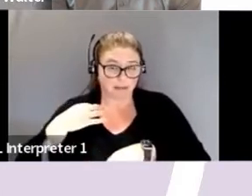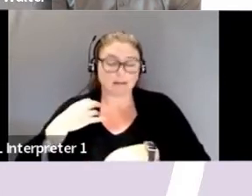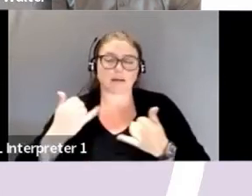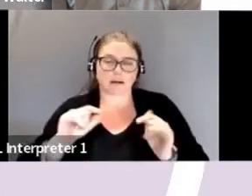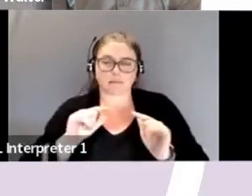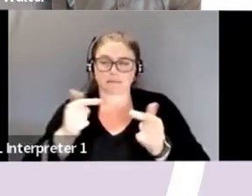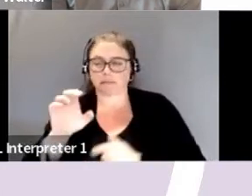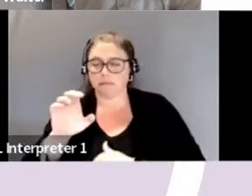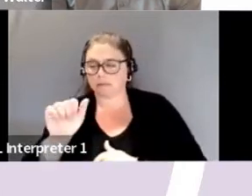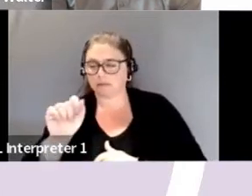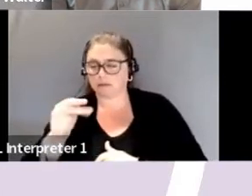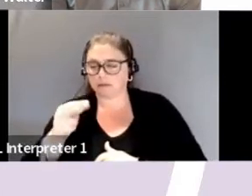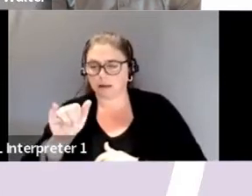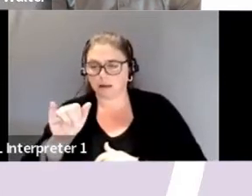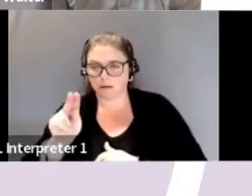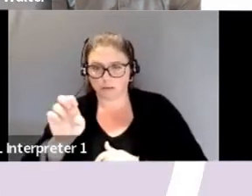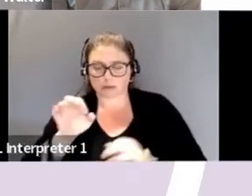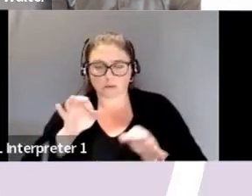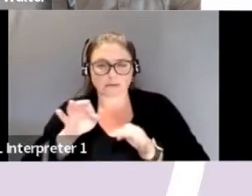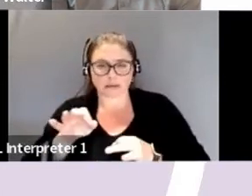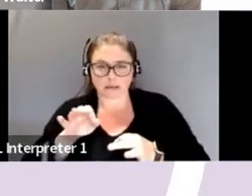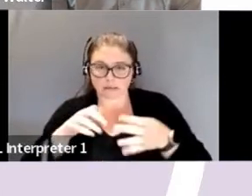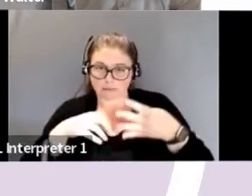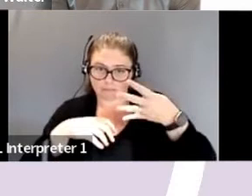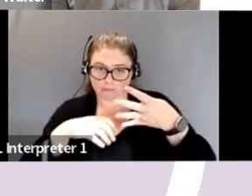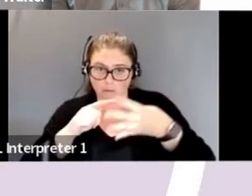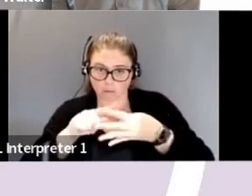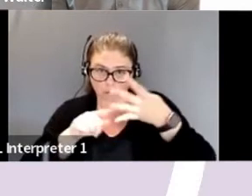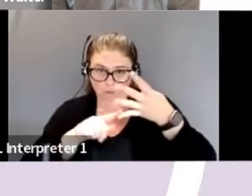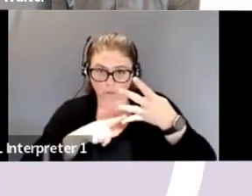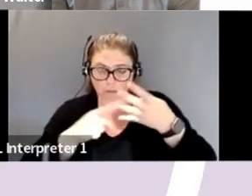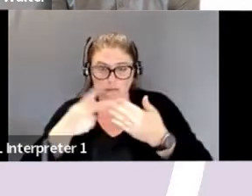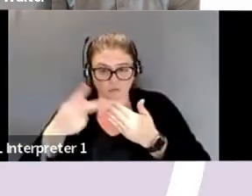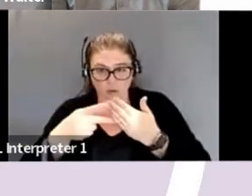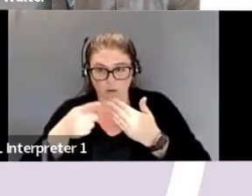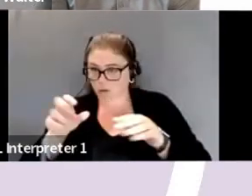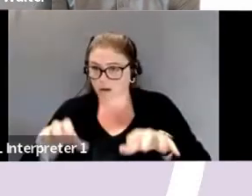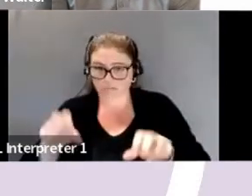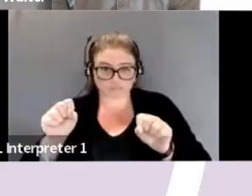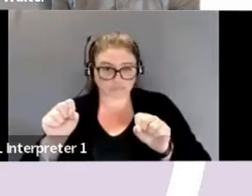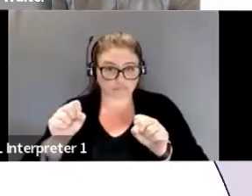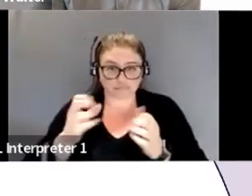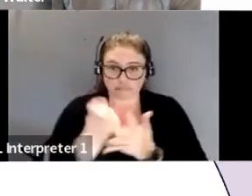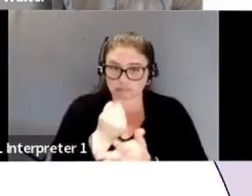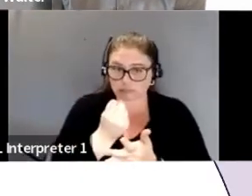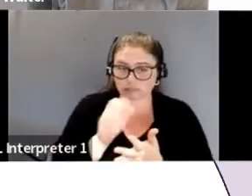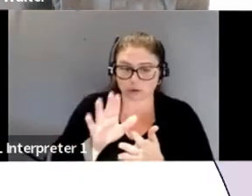through 4 programs that all of you can leverage today in your business.